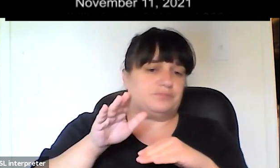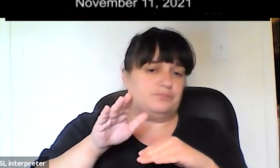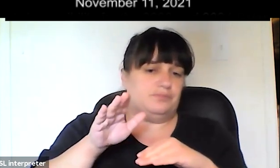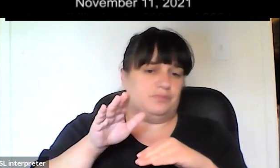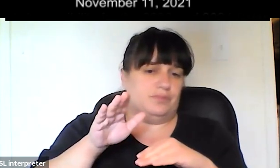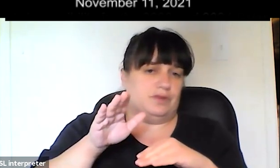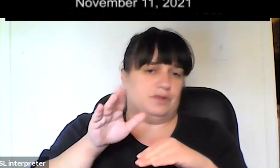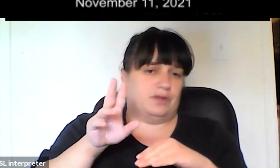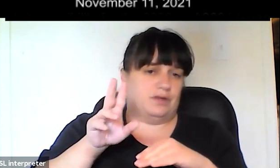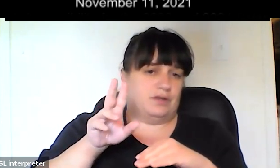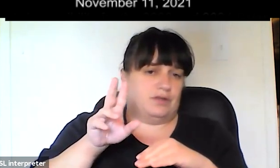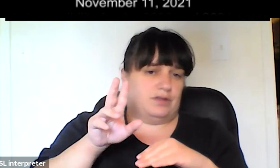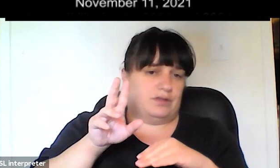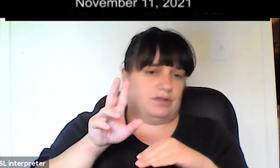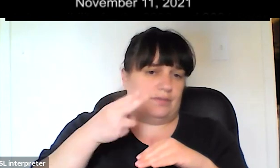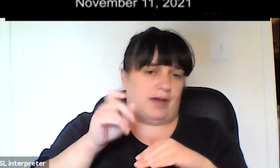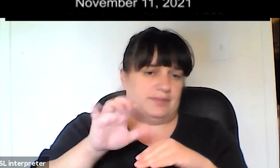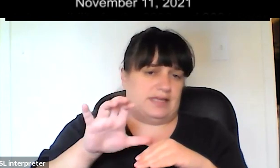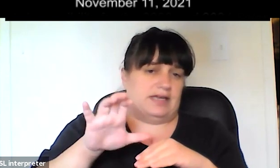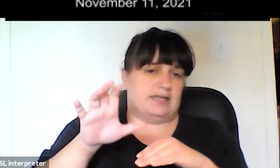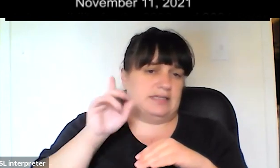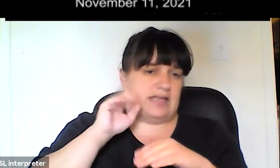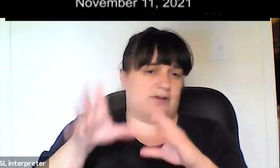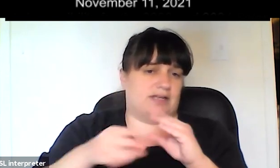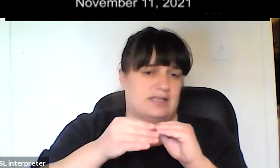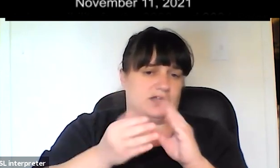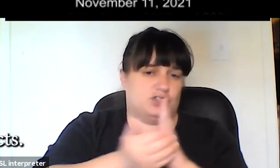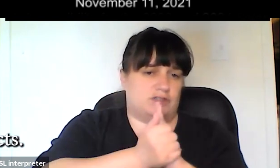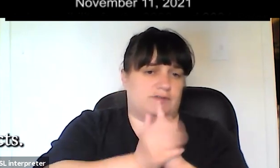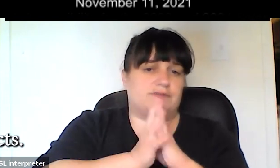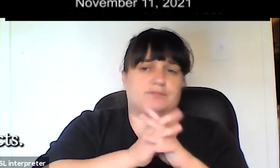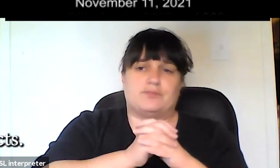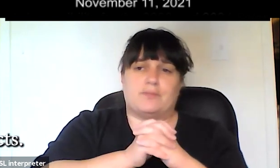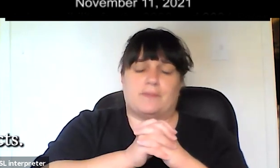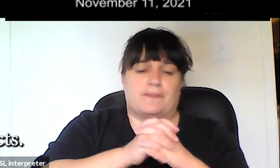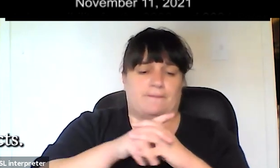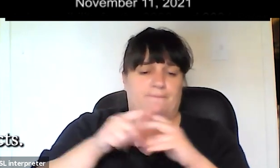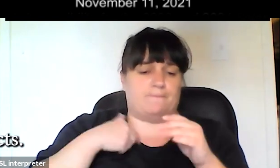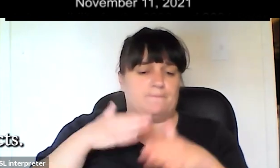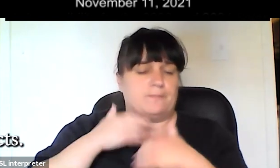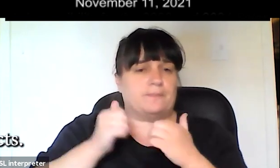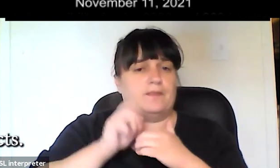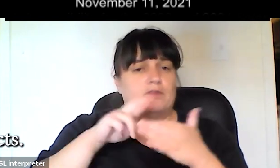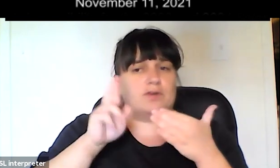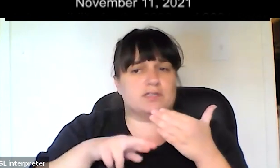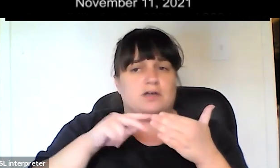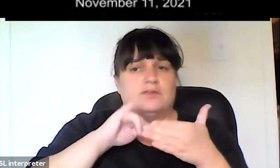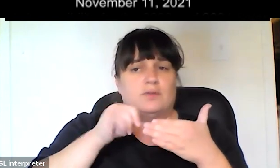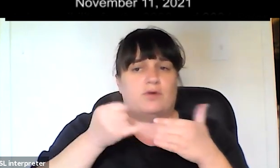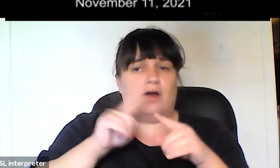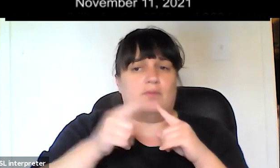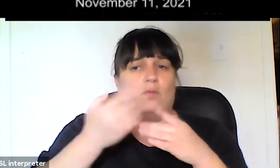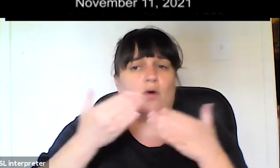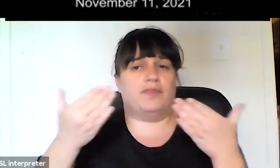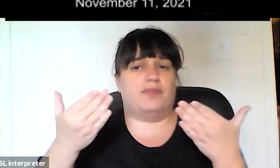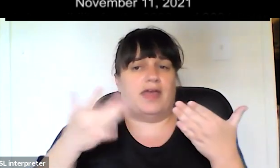attach sound or haptic response to it. So I was really happy with the results of those projects, but one thing